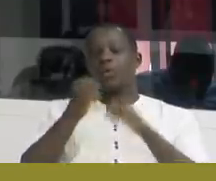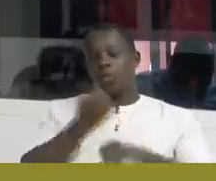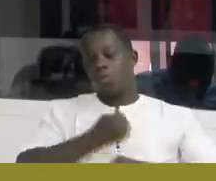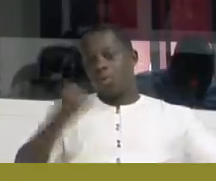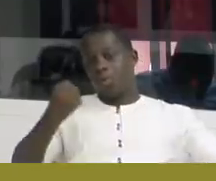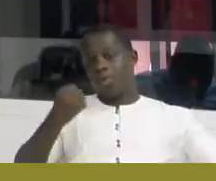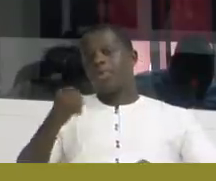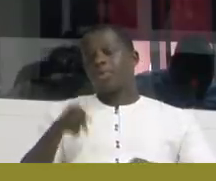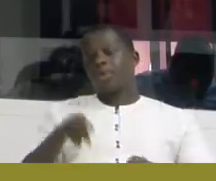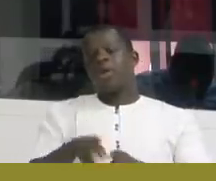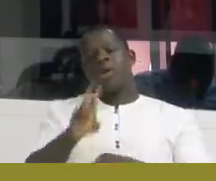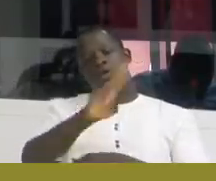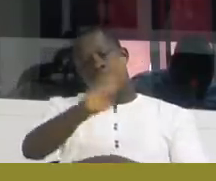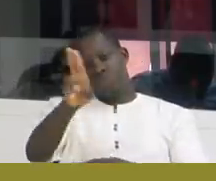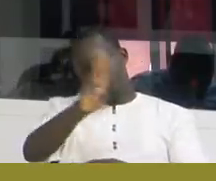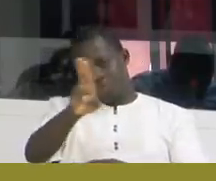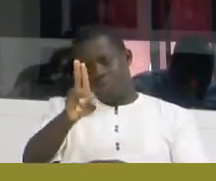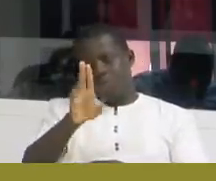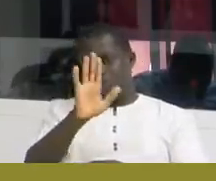explain.